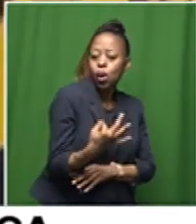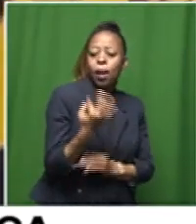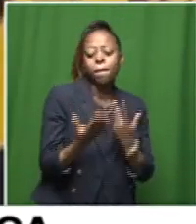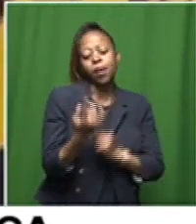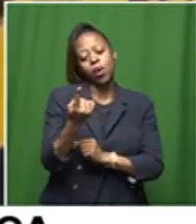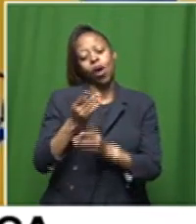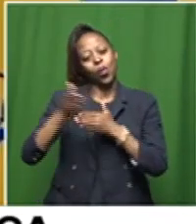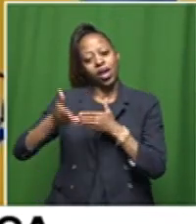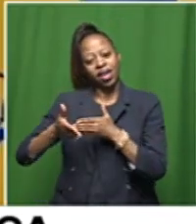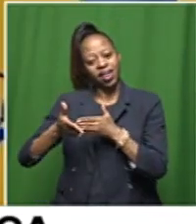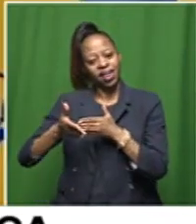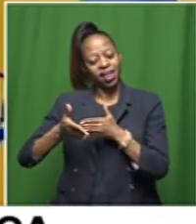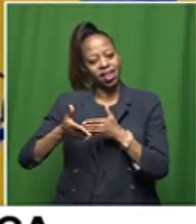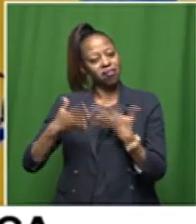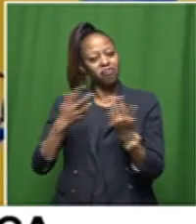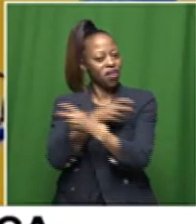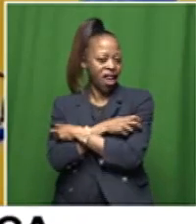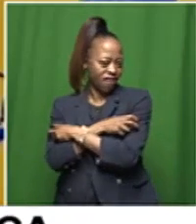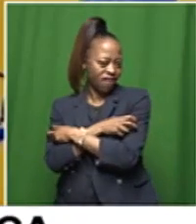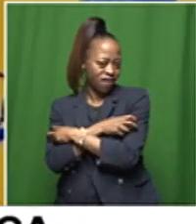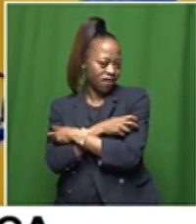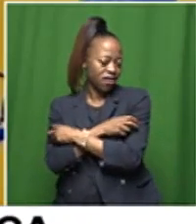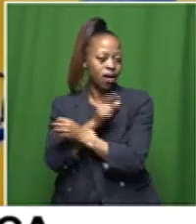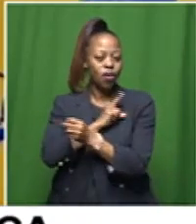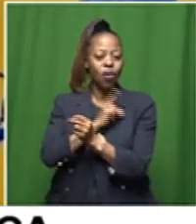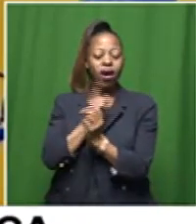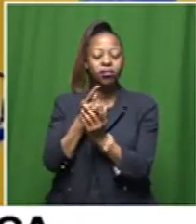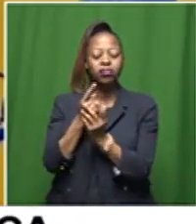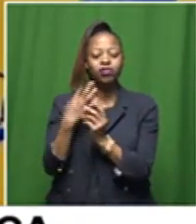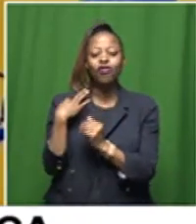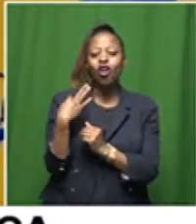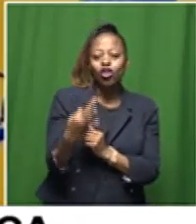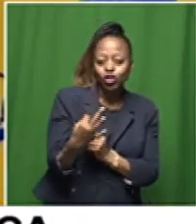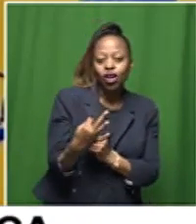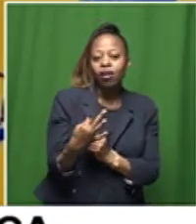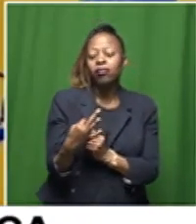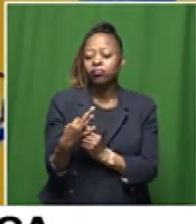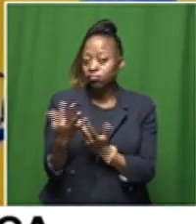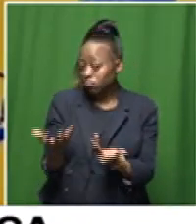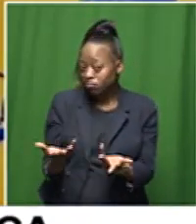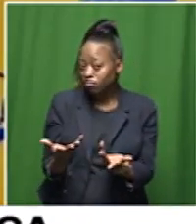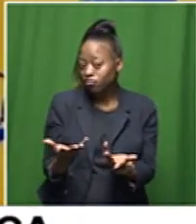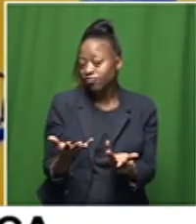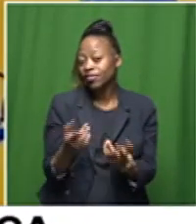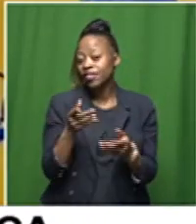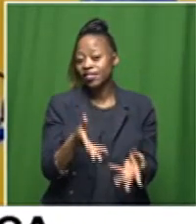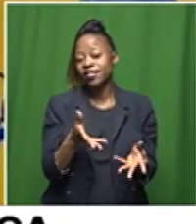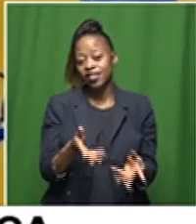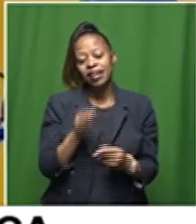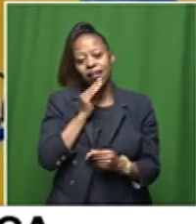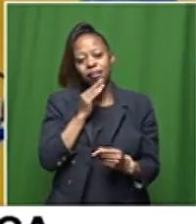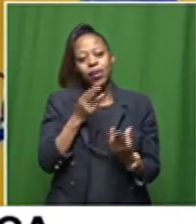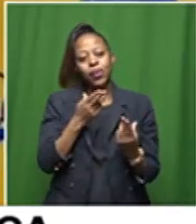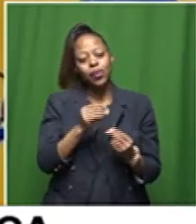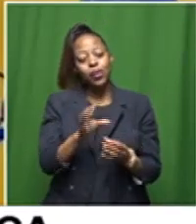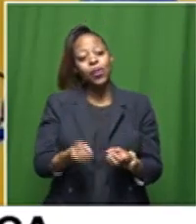1 weekend of your leave to come and give back to the community. What we do is to make sure we provide